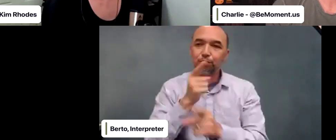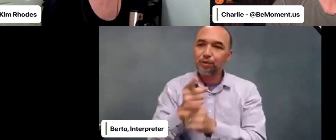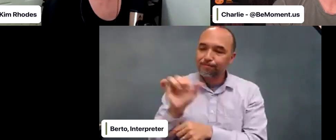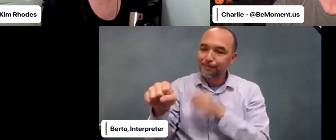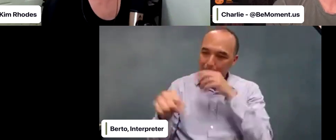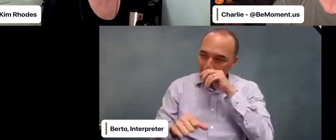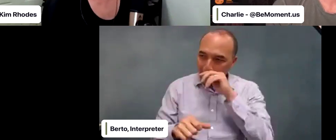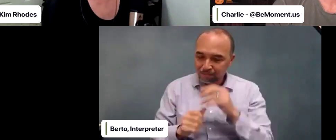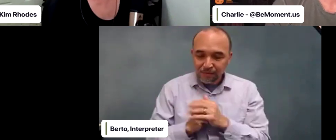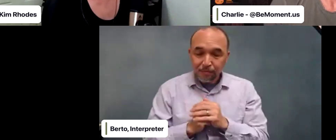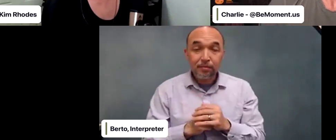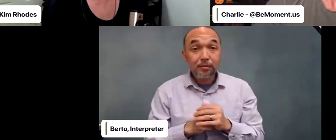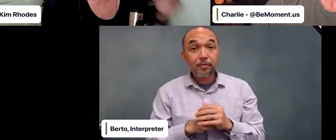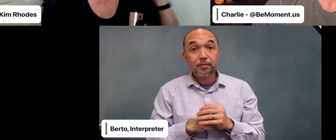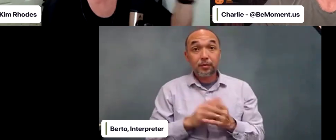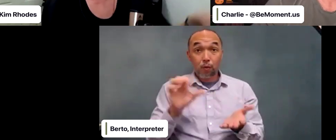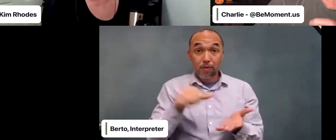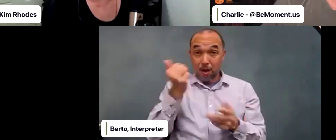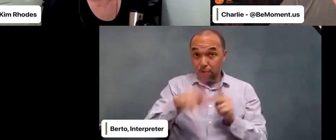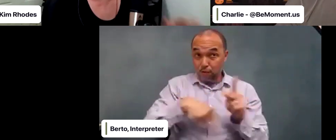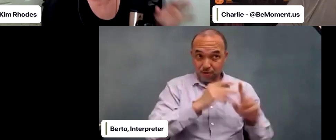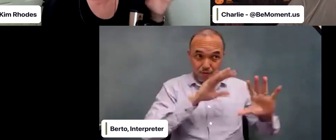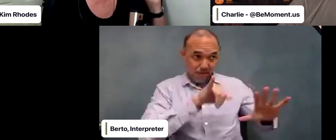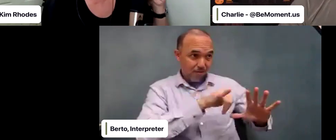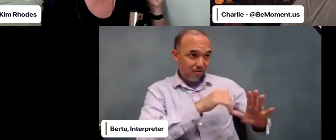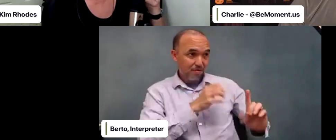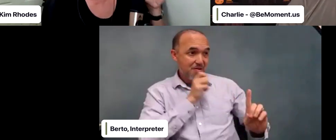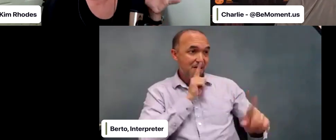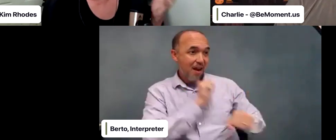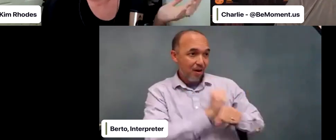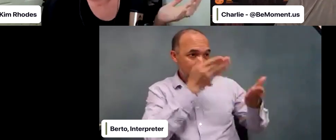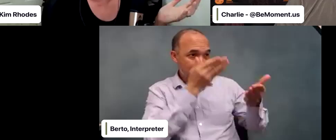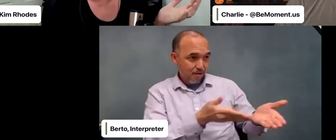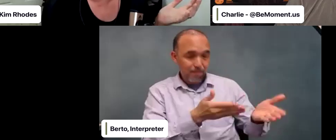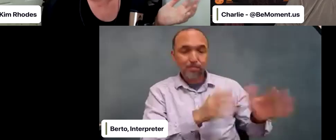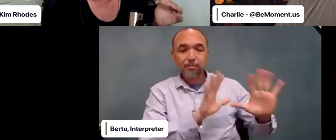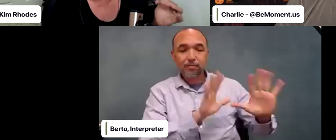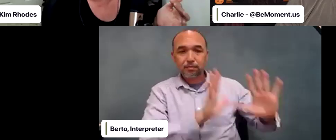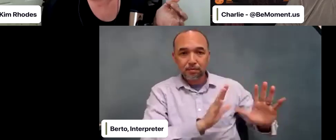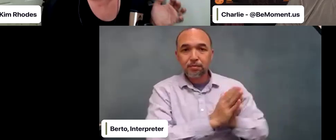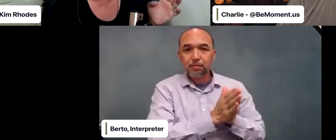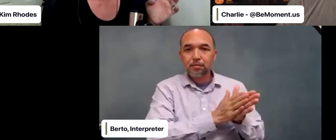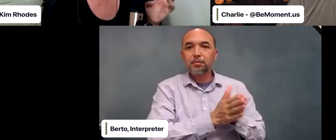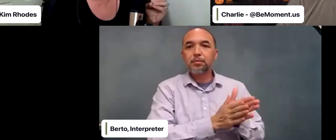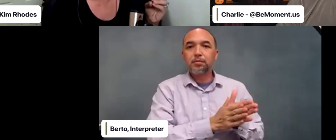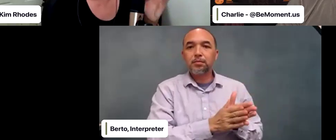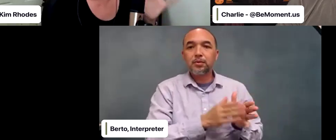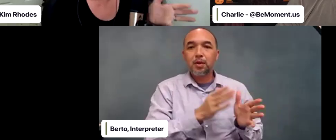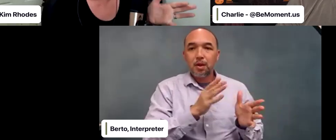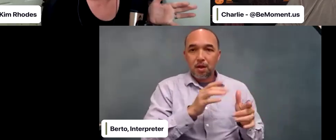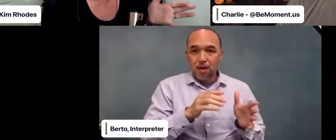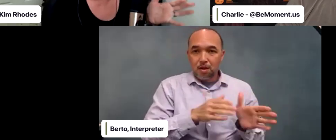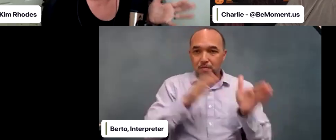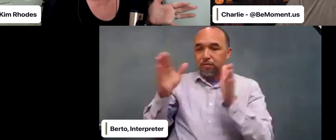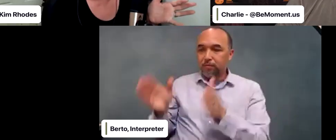yeah. So the other kind, and this is later down the line. So I went through an experience. Maybe we'll get back to it or maybe we won't. But I was